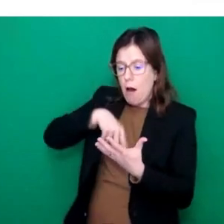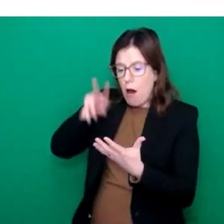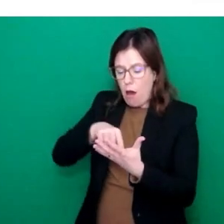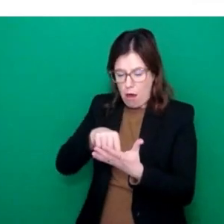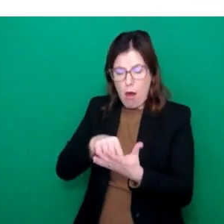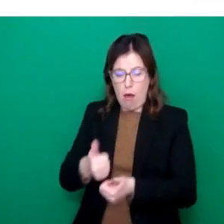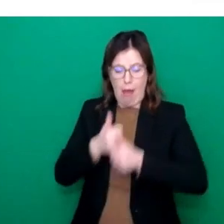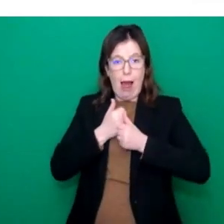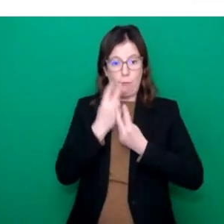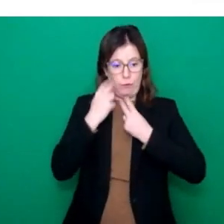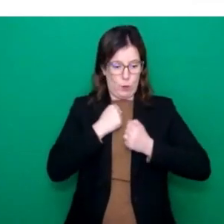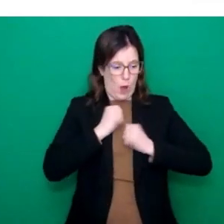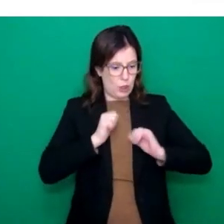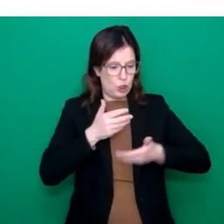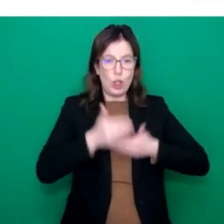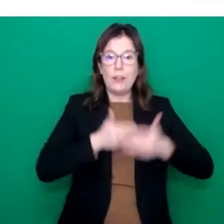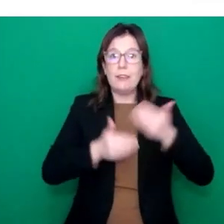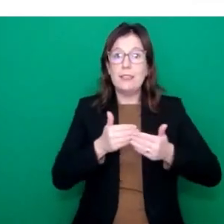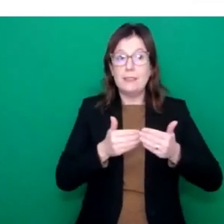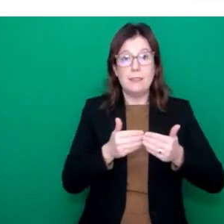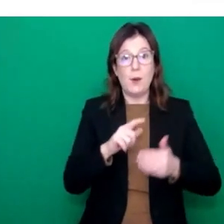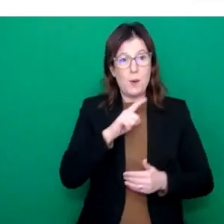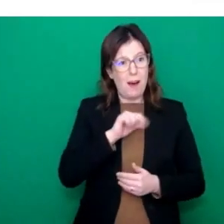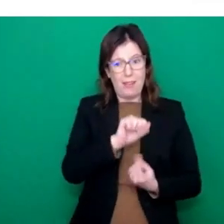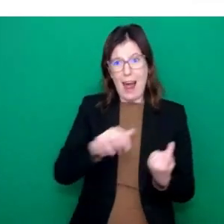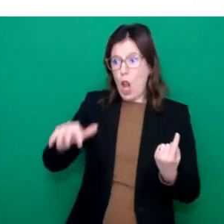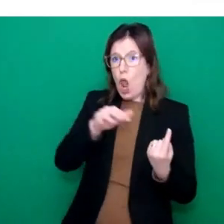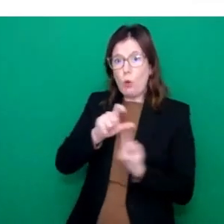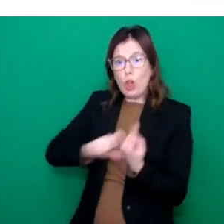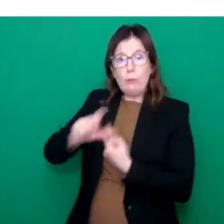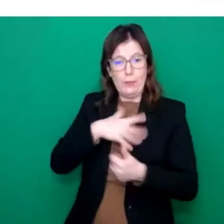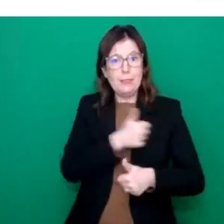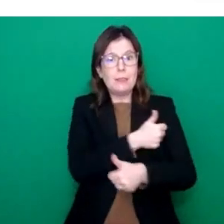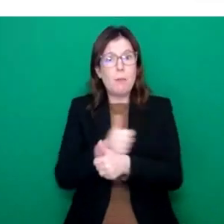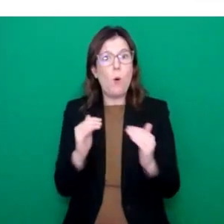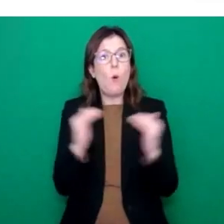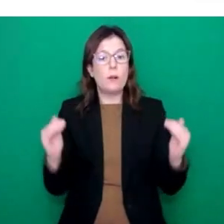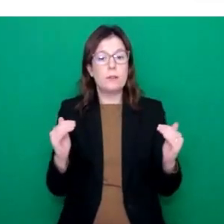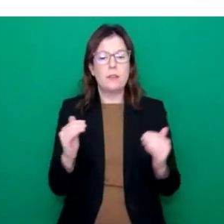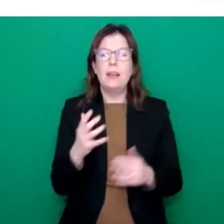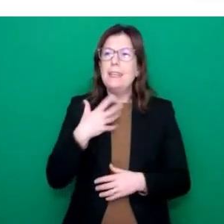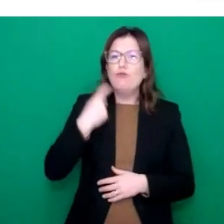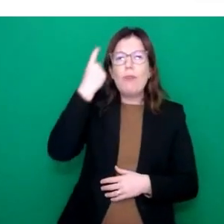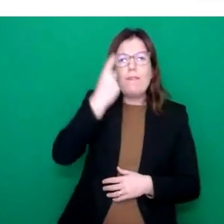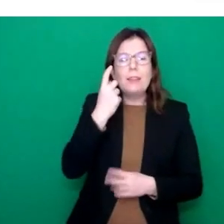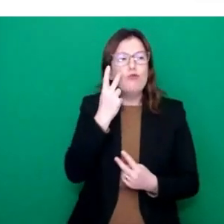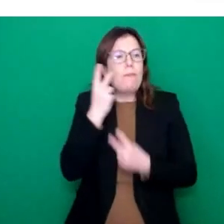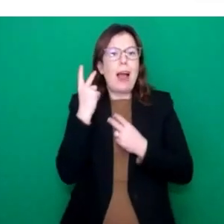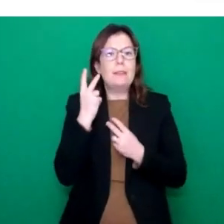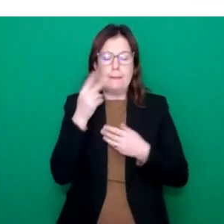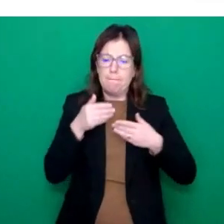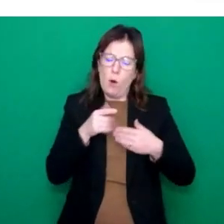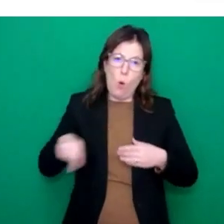on a day-to-day basis so they can meet the needs of their local population. Reflective and reflexive spaces situated within every discipline